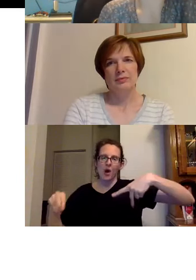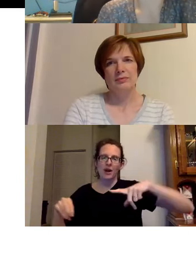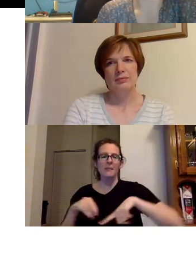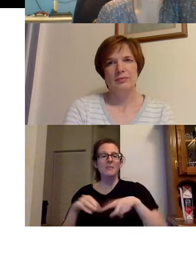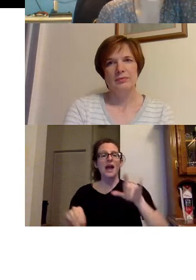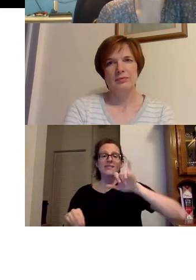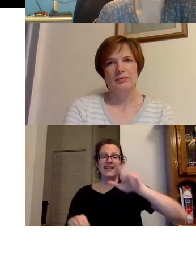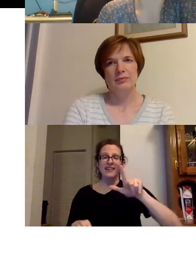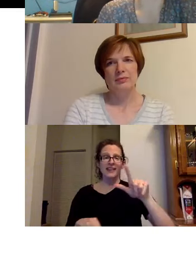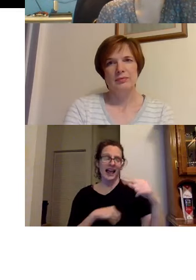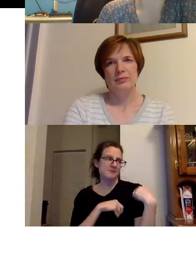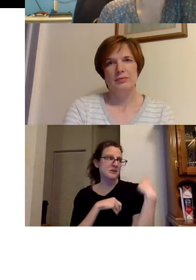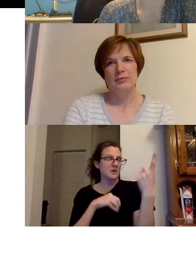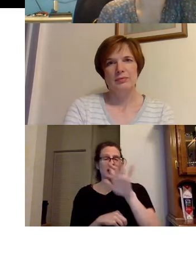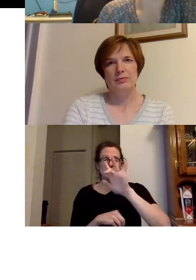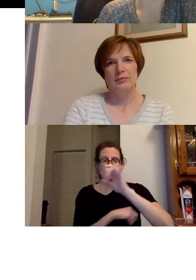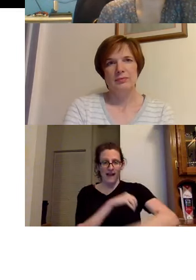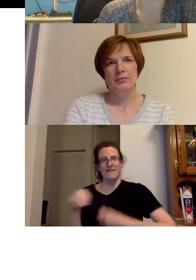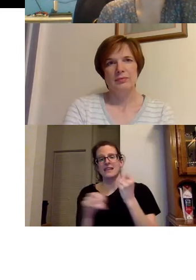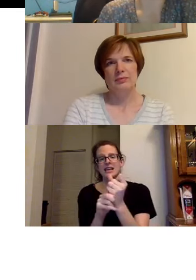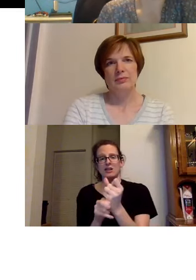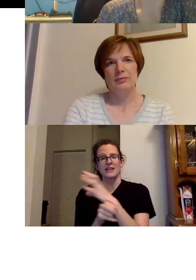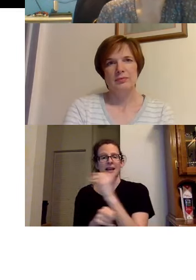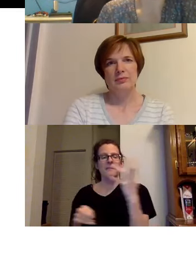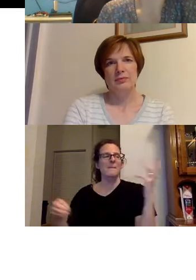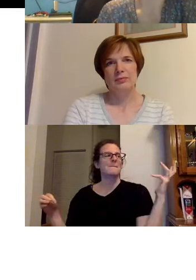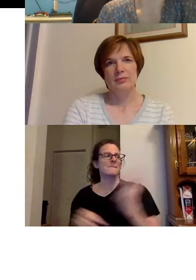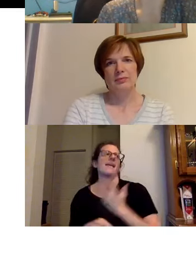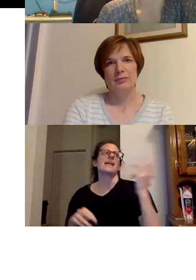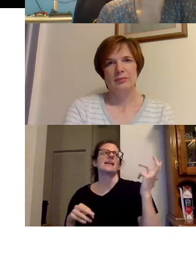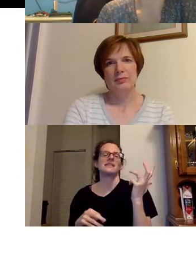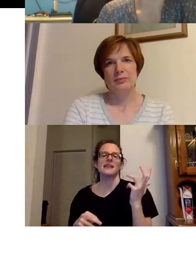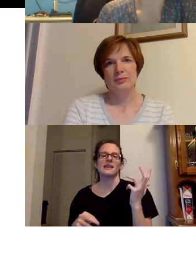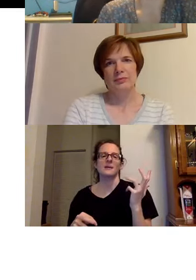doing this for 25 years, and they have an amazing